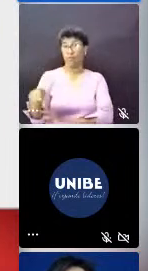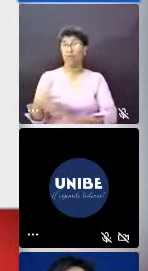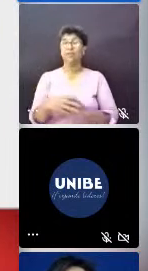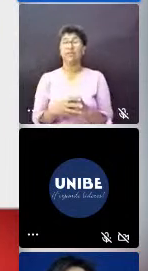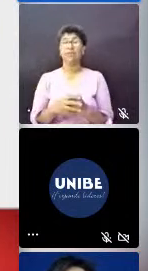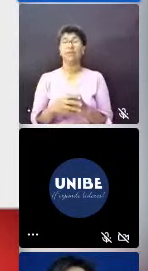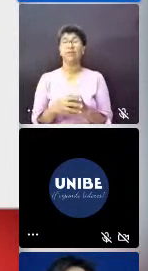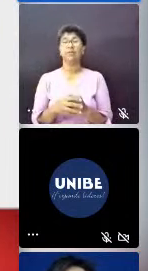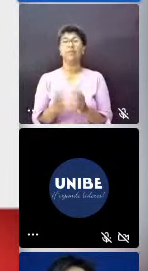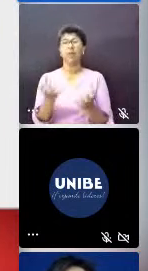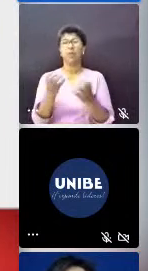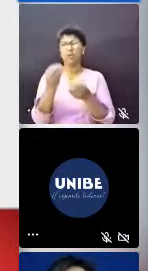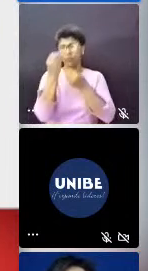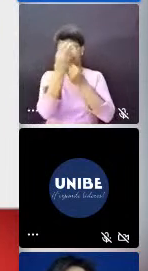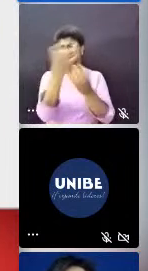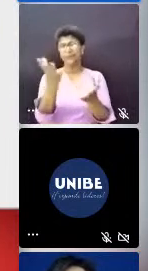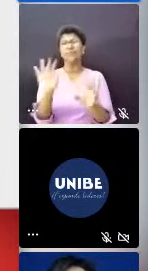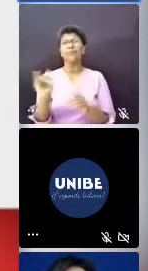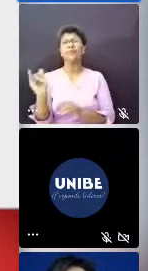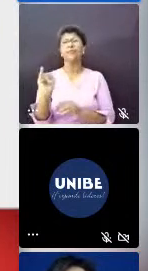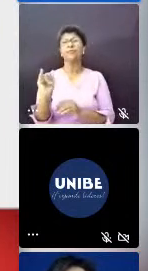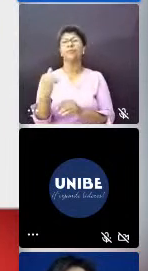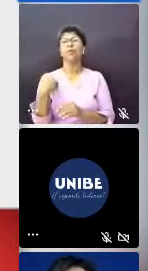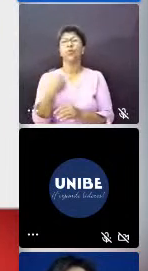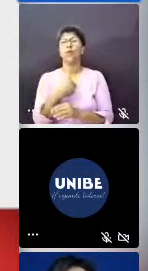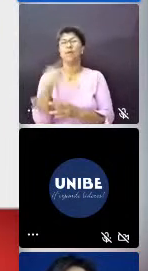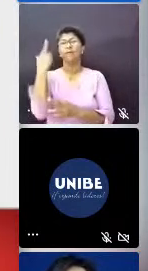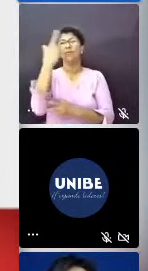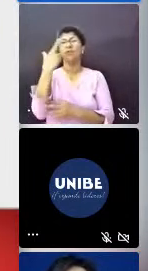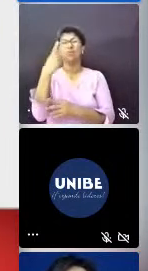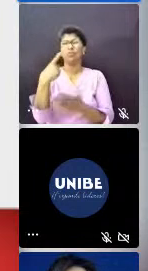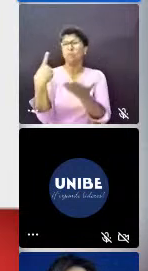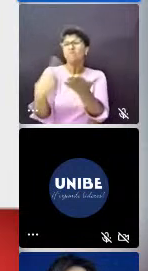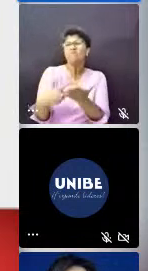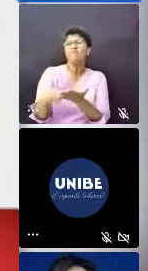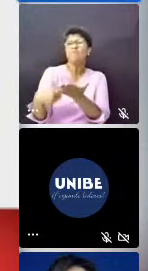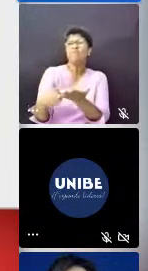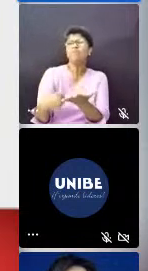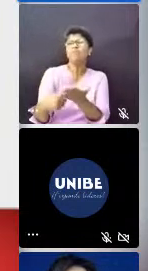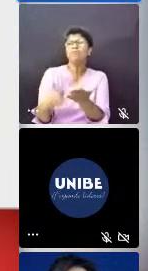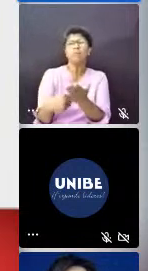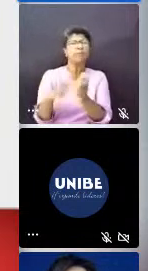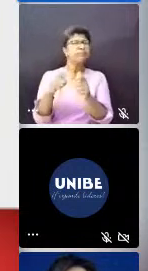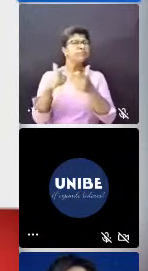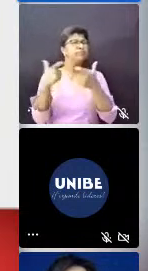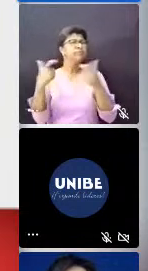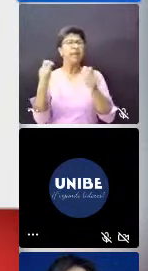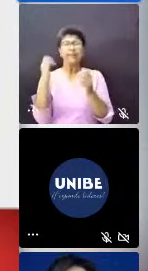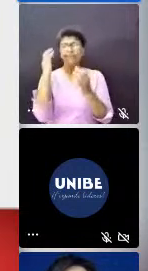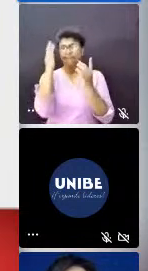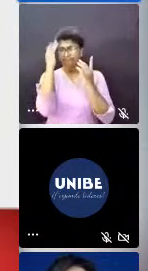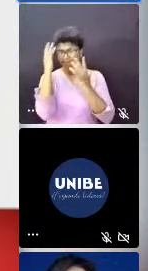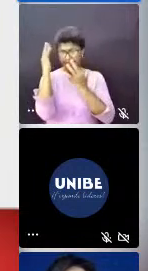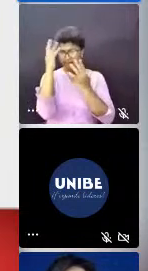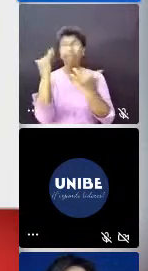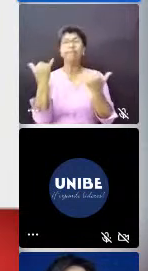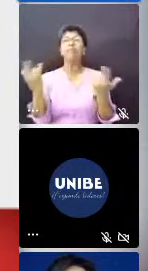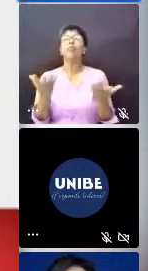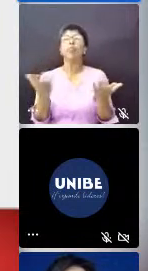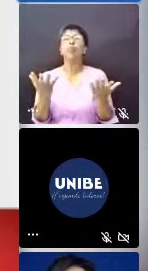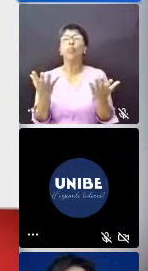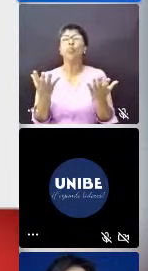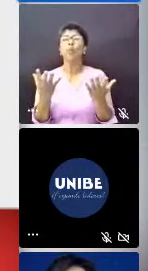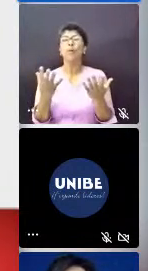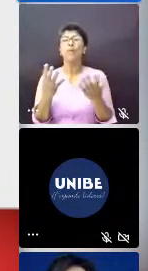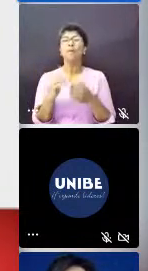I would like to stress out that we had in recent years some debates and great concerns about the level